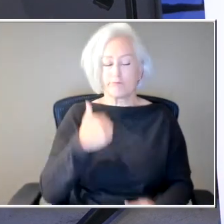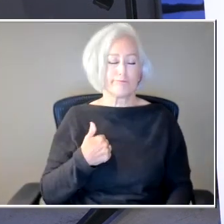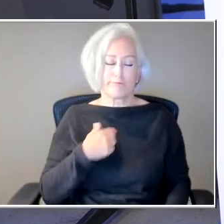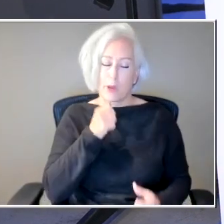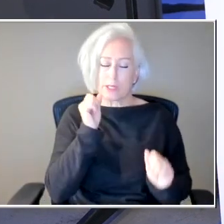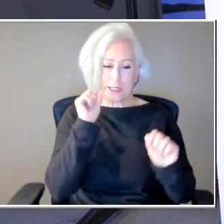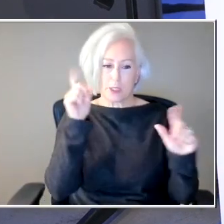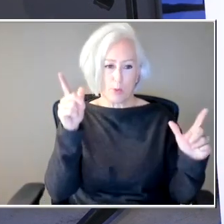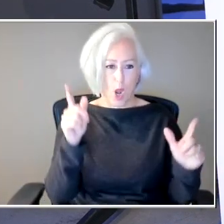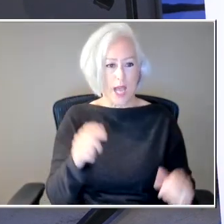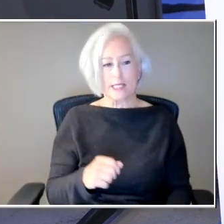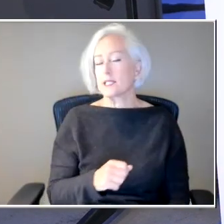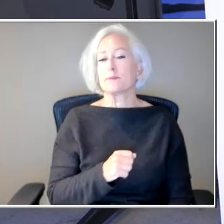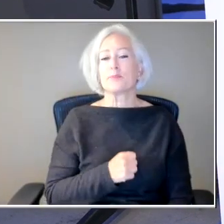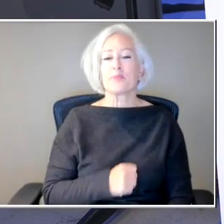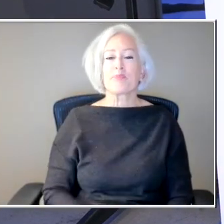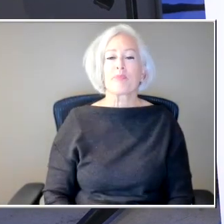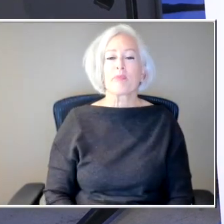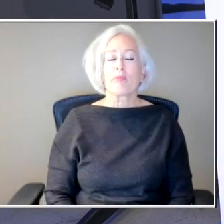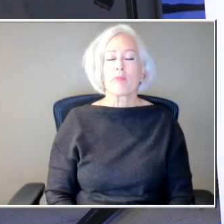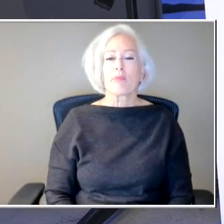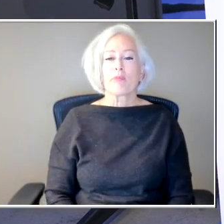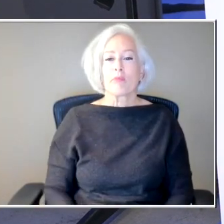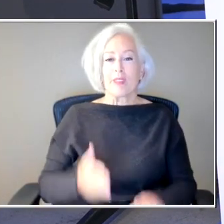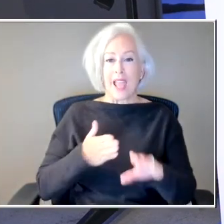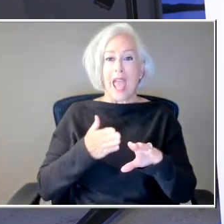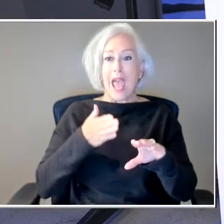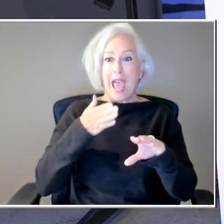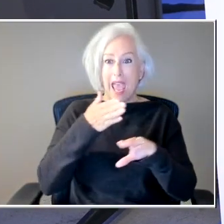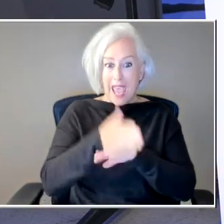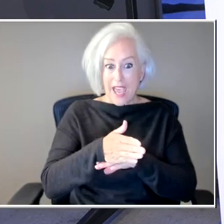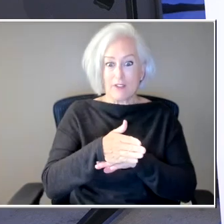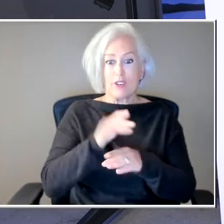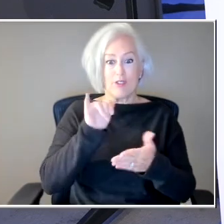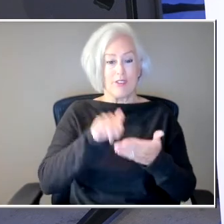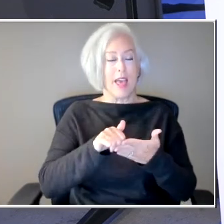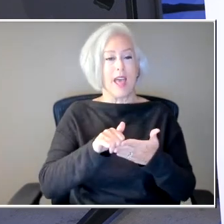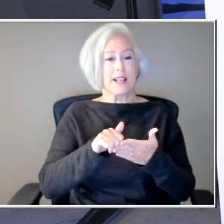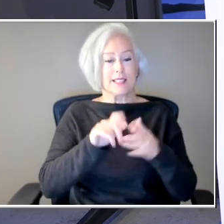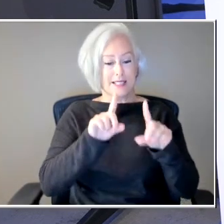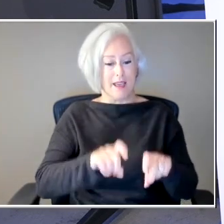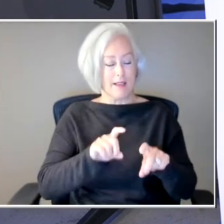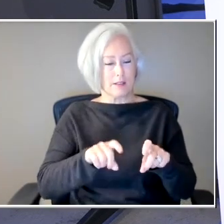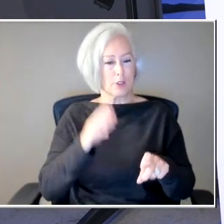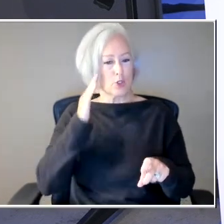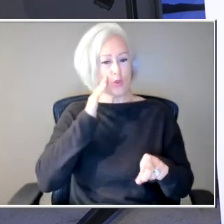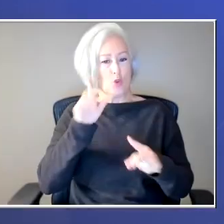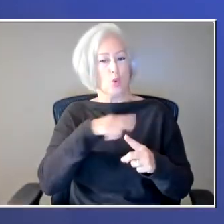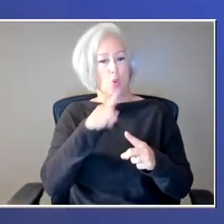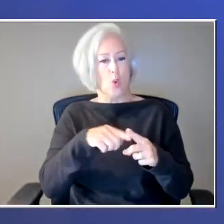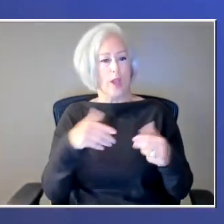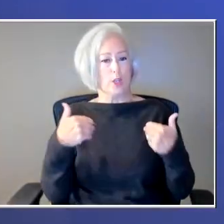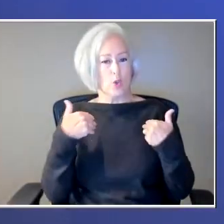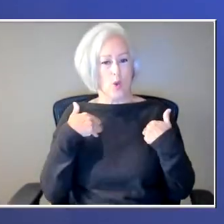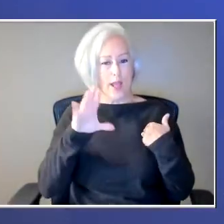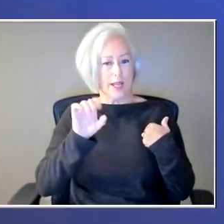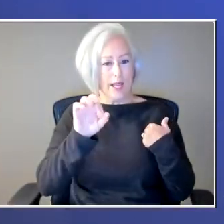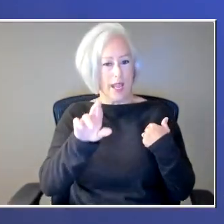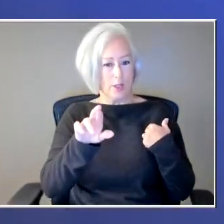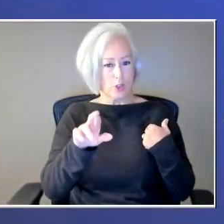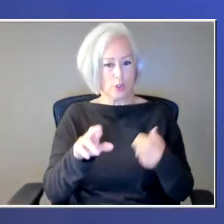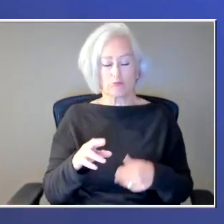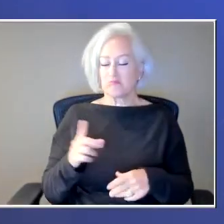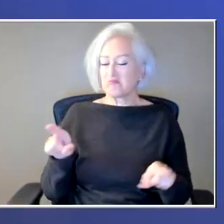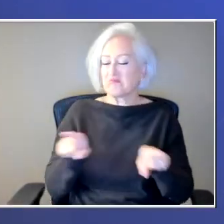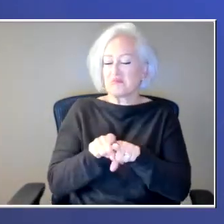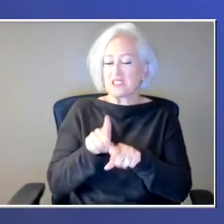long after did you discover that you then had cancer? It was within the same year, and COVID,